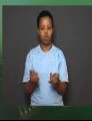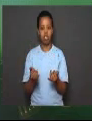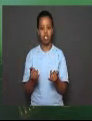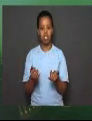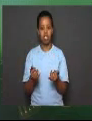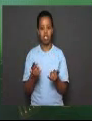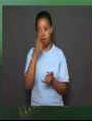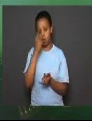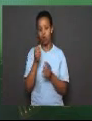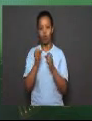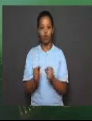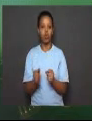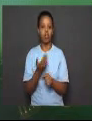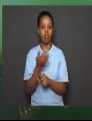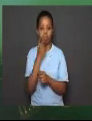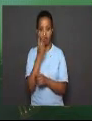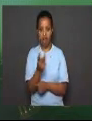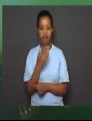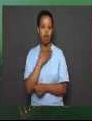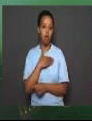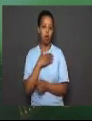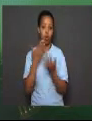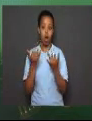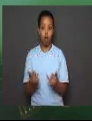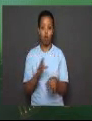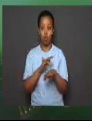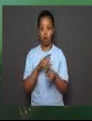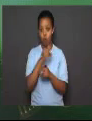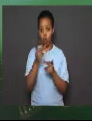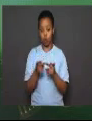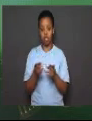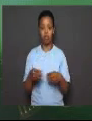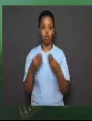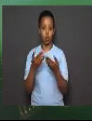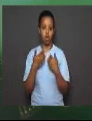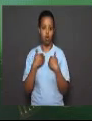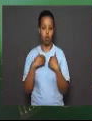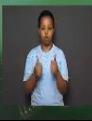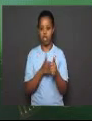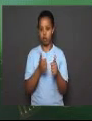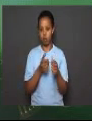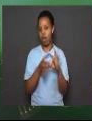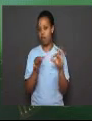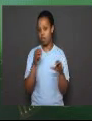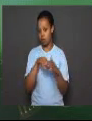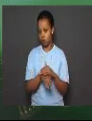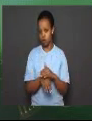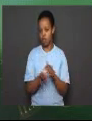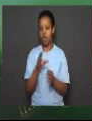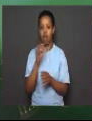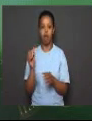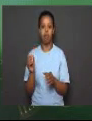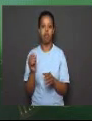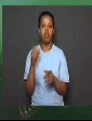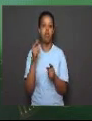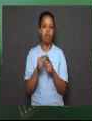to remember. Please fill in the blank spaces in the following sentences.